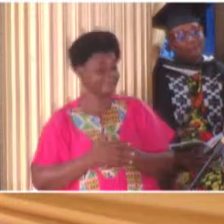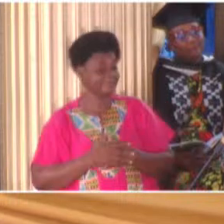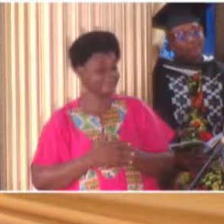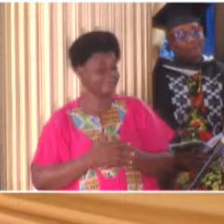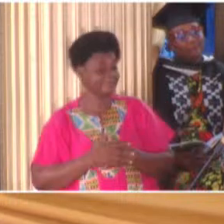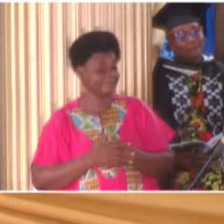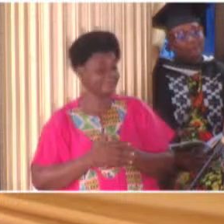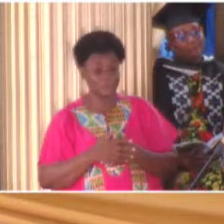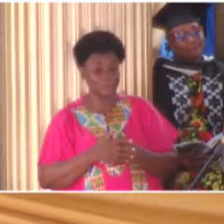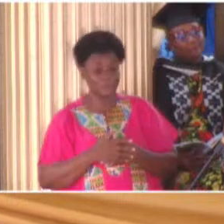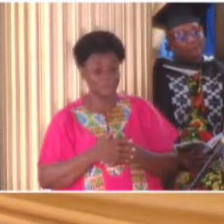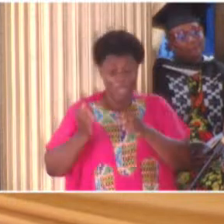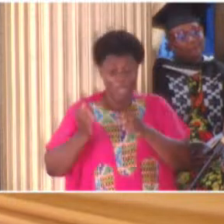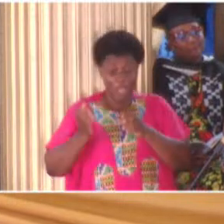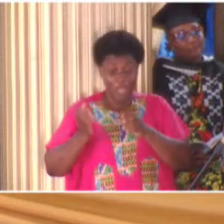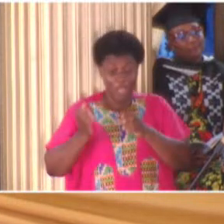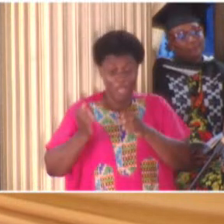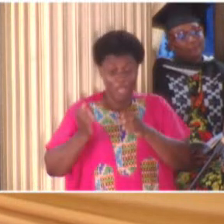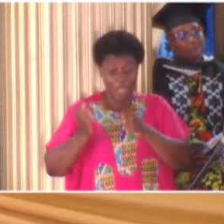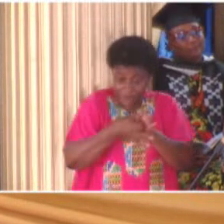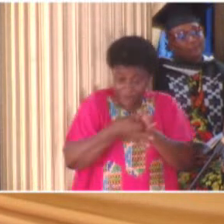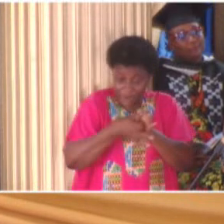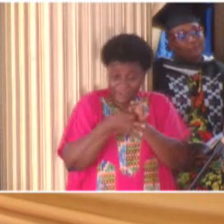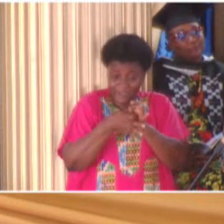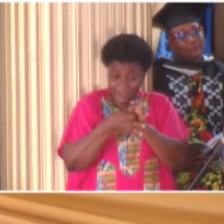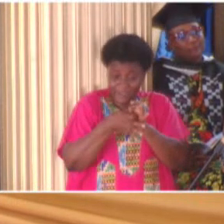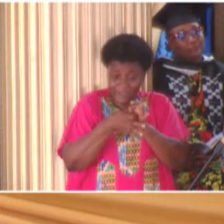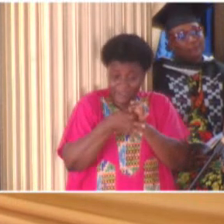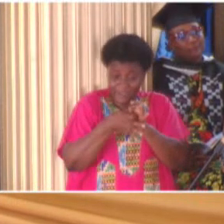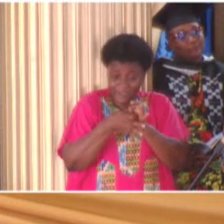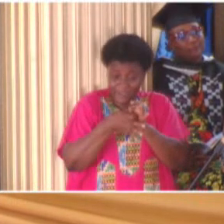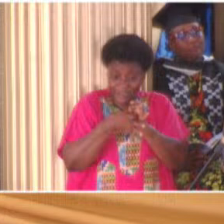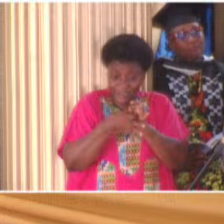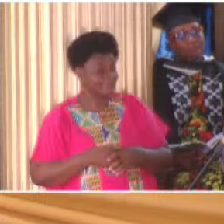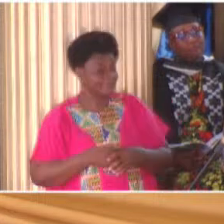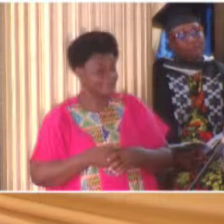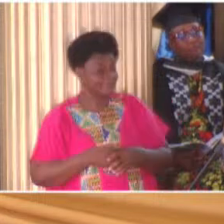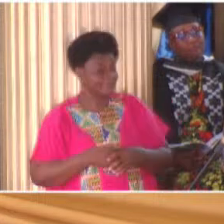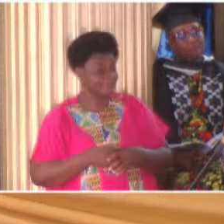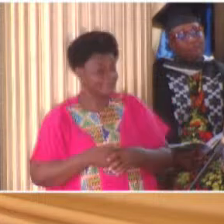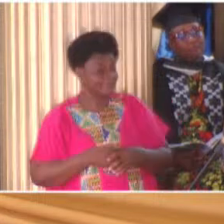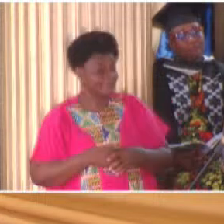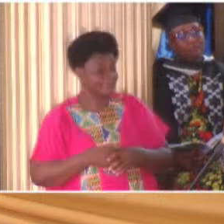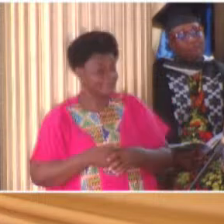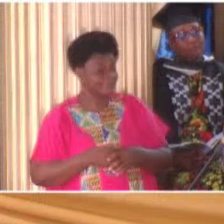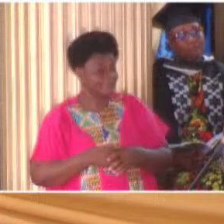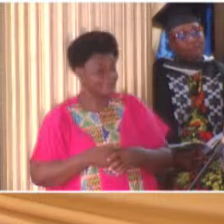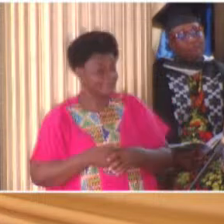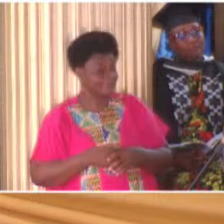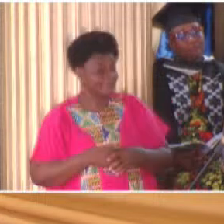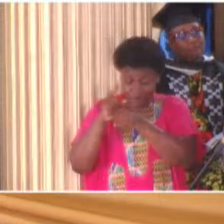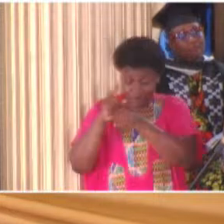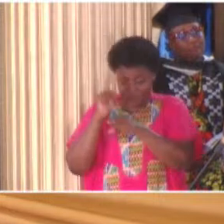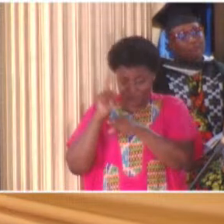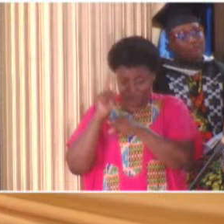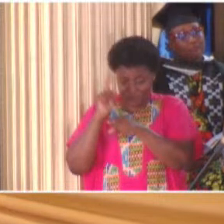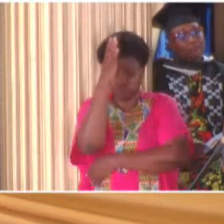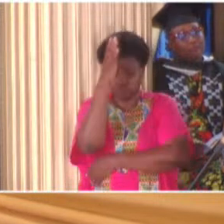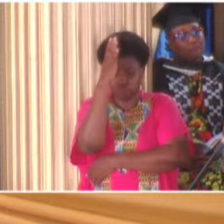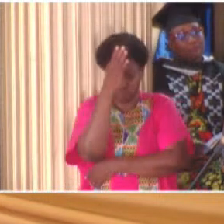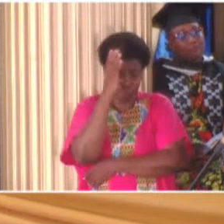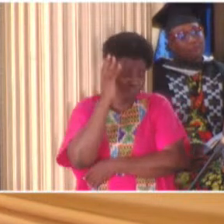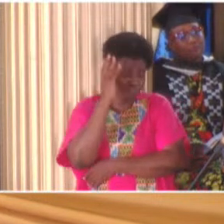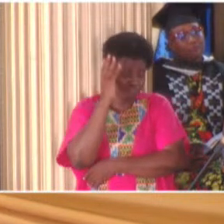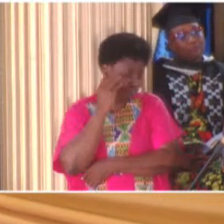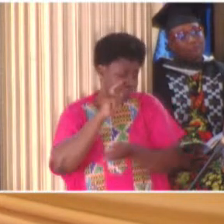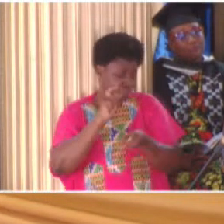Our collaboration and togetherness paid off. The Fridos brothers, your knowledge and experience have been